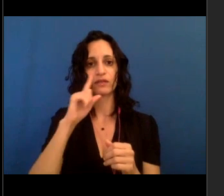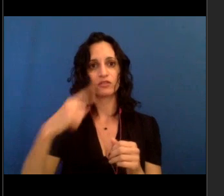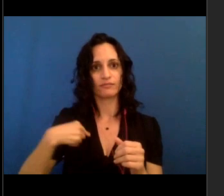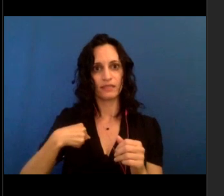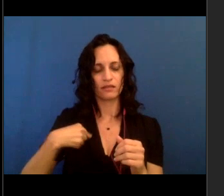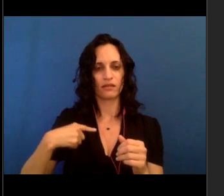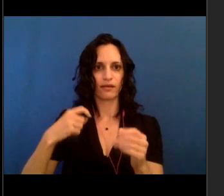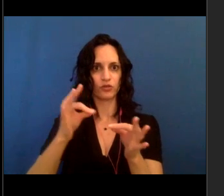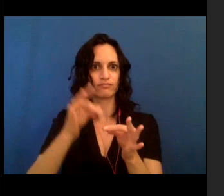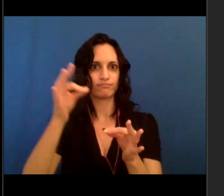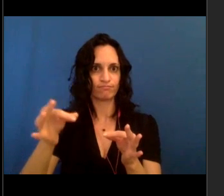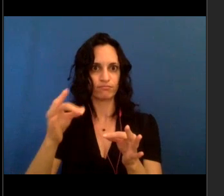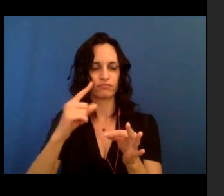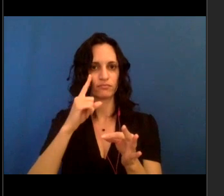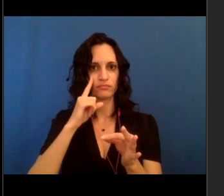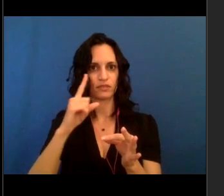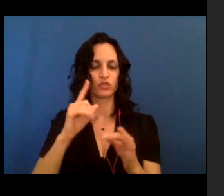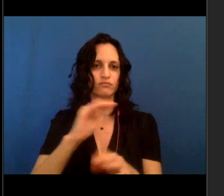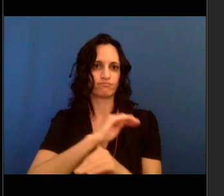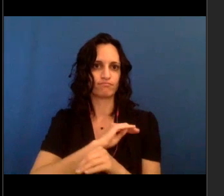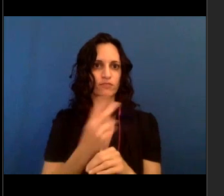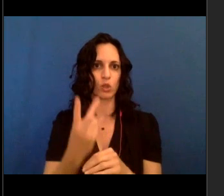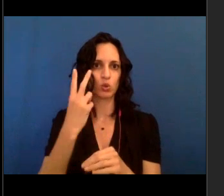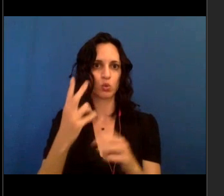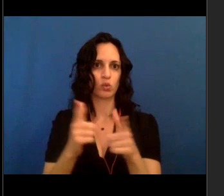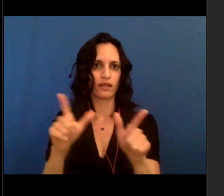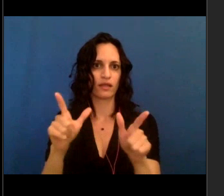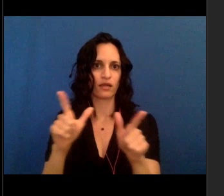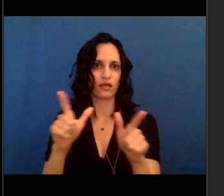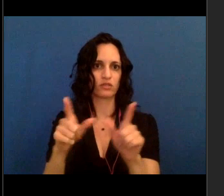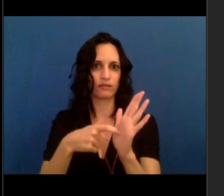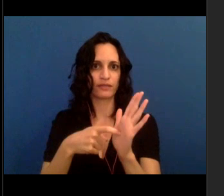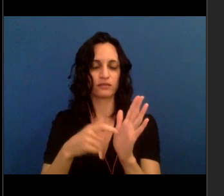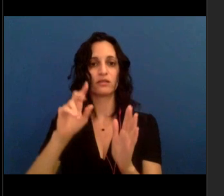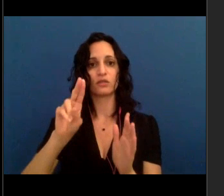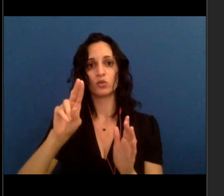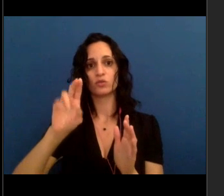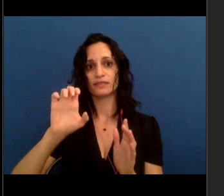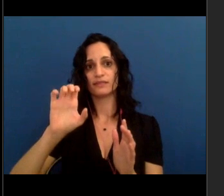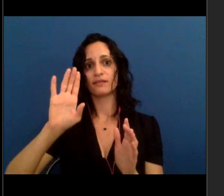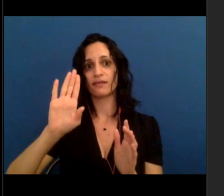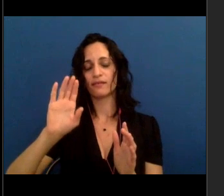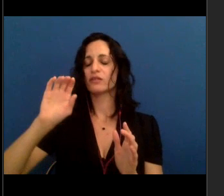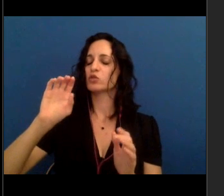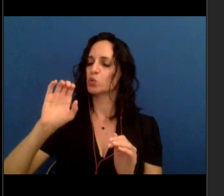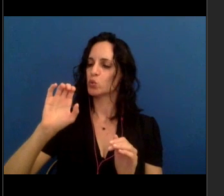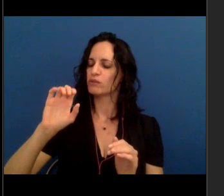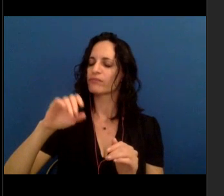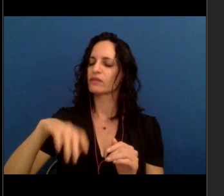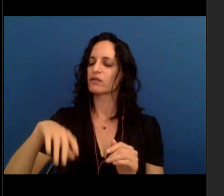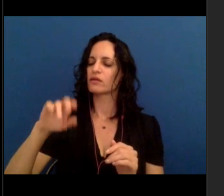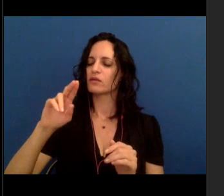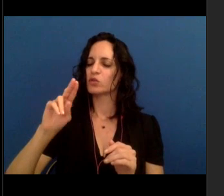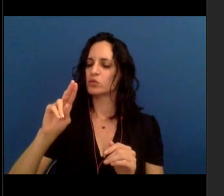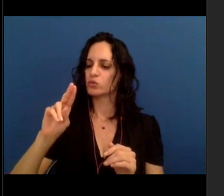to speed for our language requirements. And at UCSB, undergraduate language courses up through, I